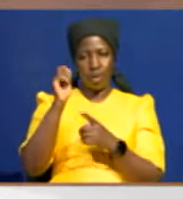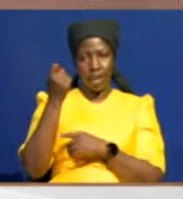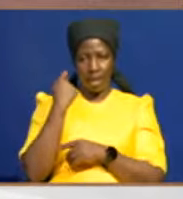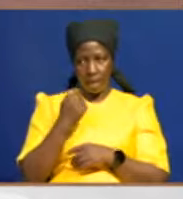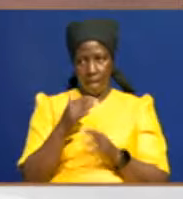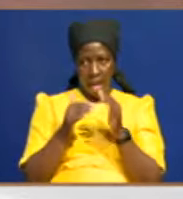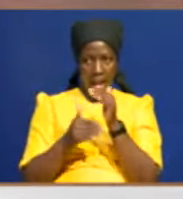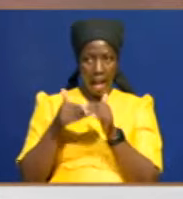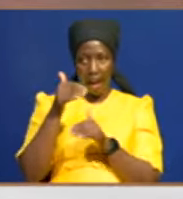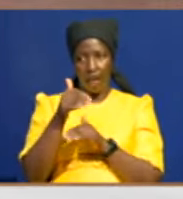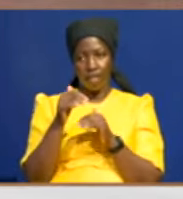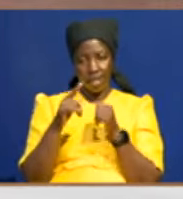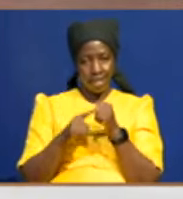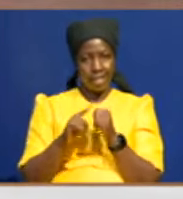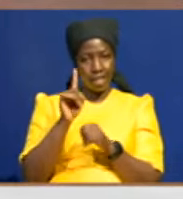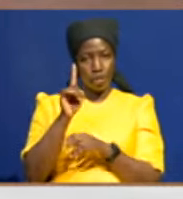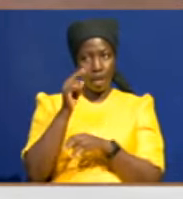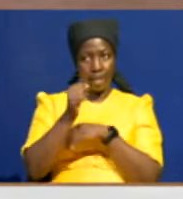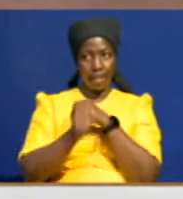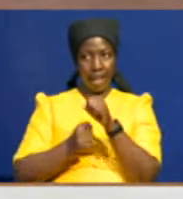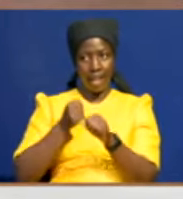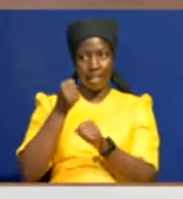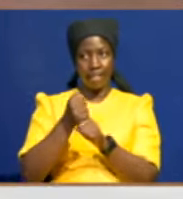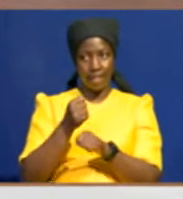after 61 years